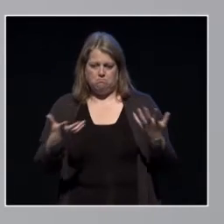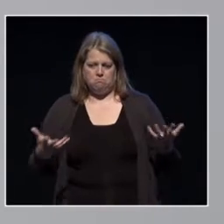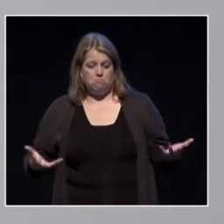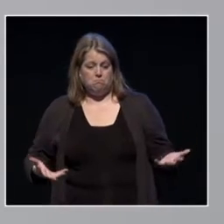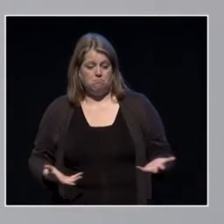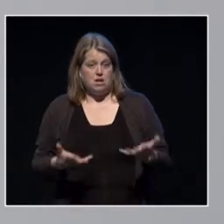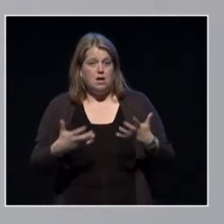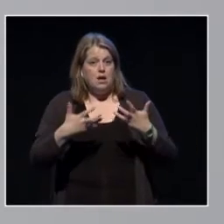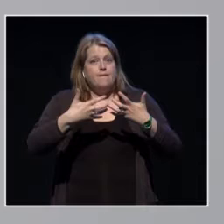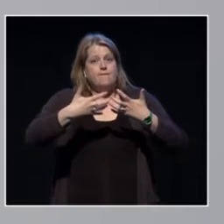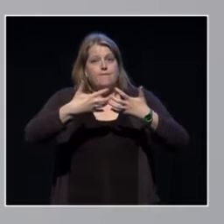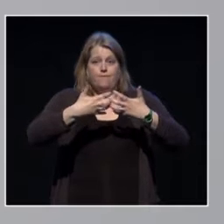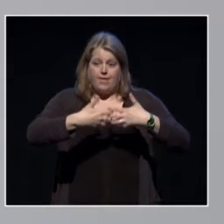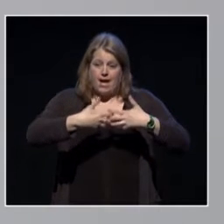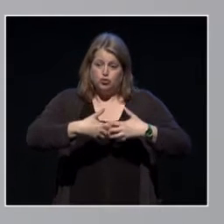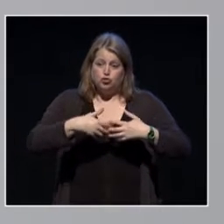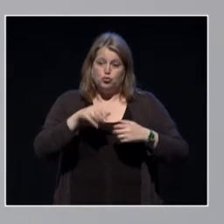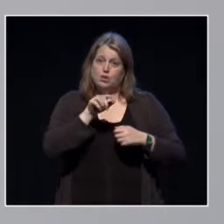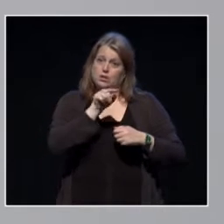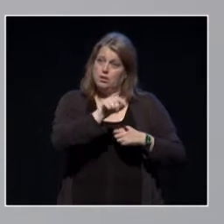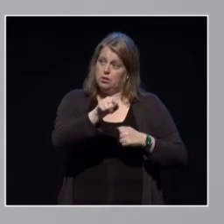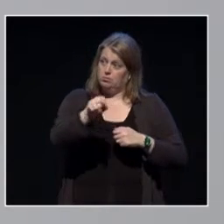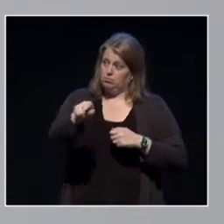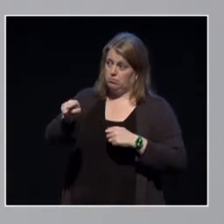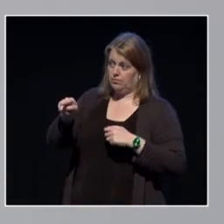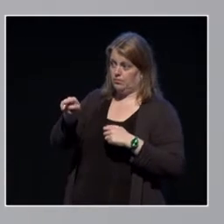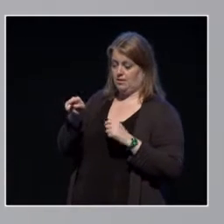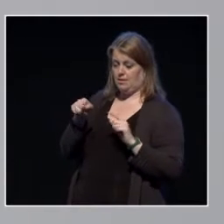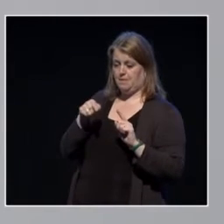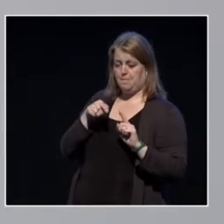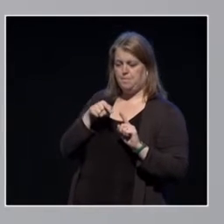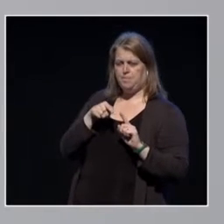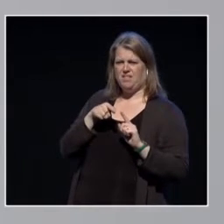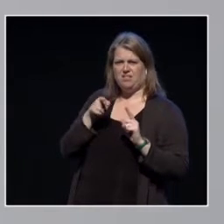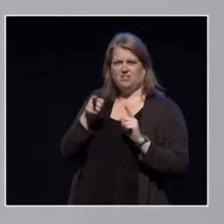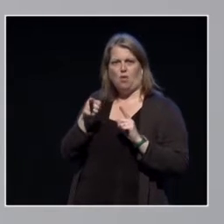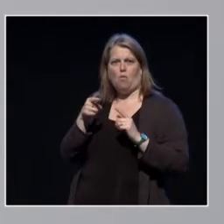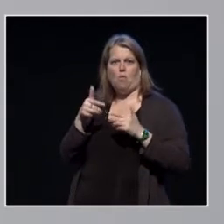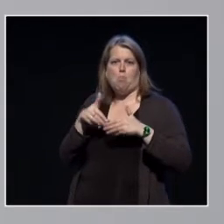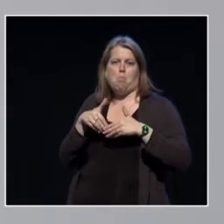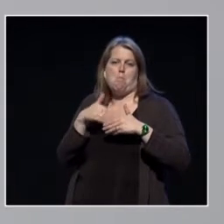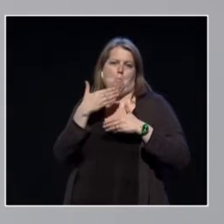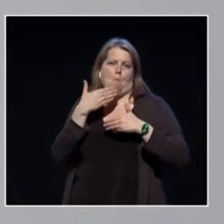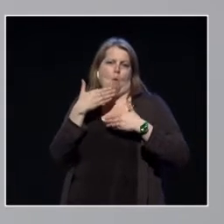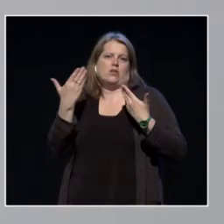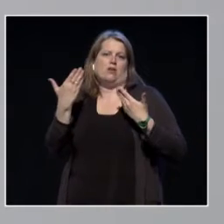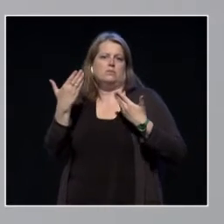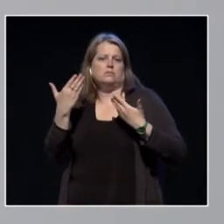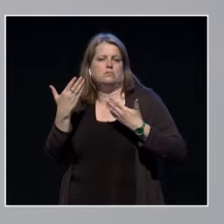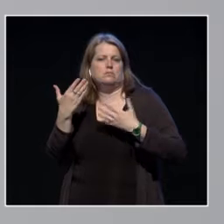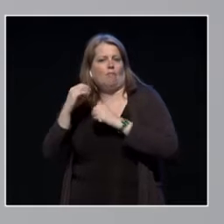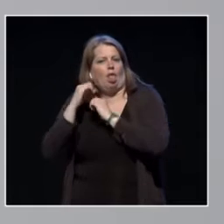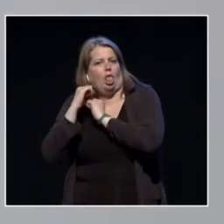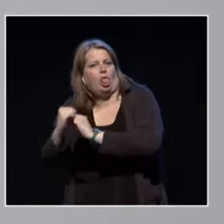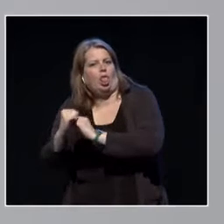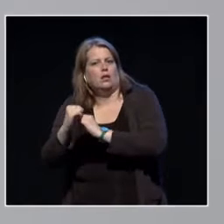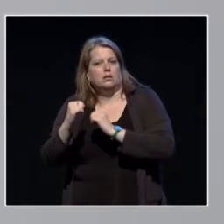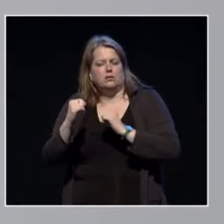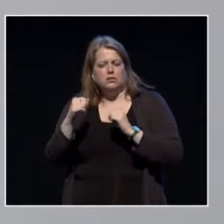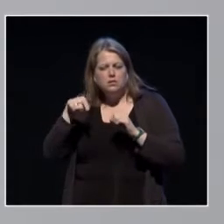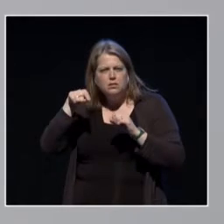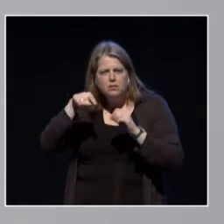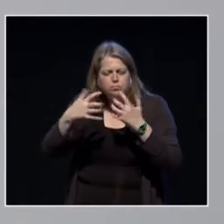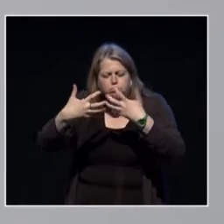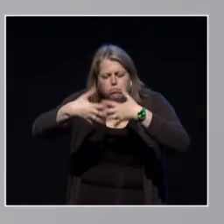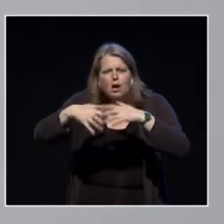the factories that practice this modern day slavery? And then last year I got to meet one of the victims of